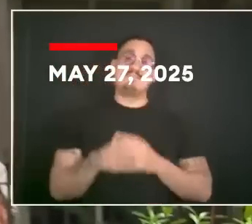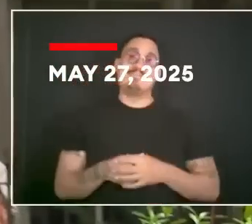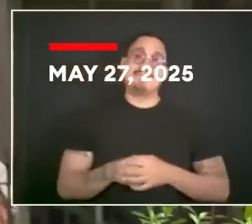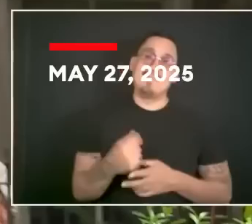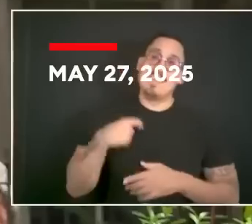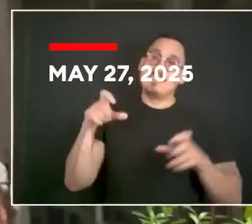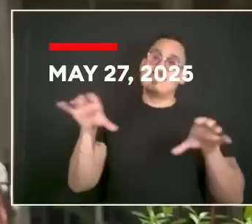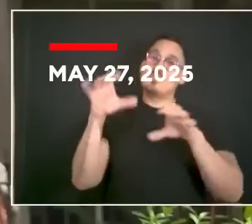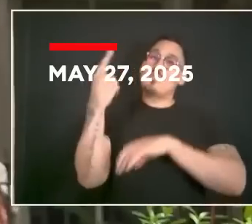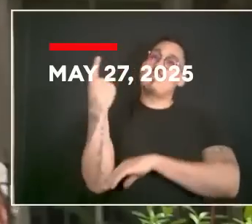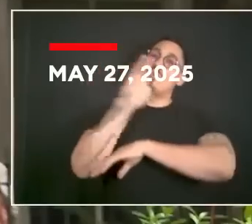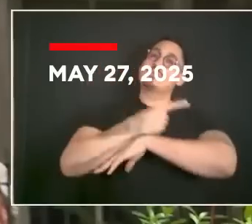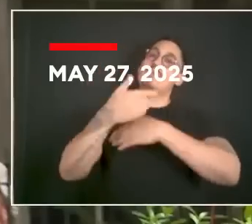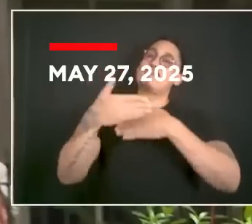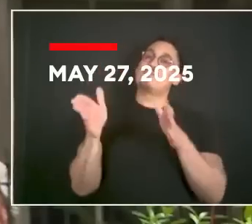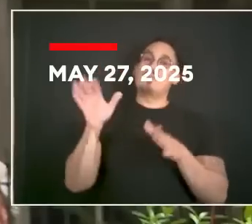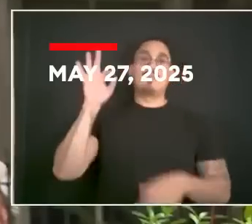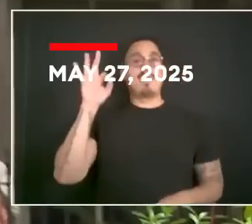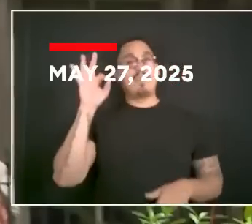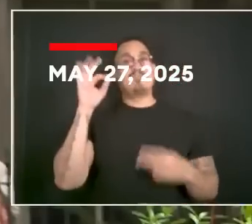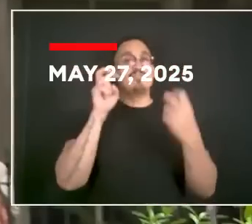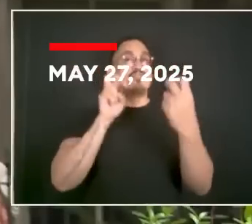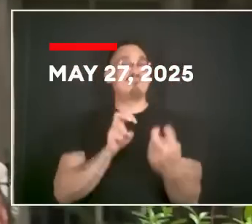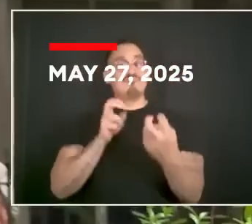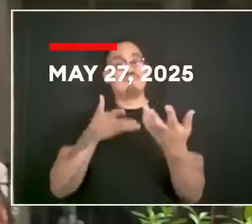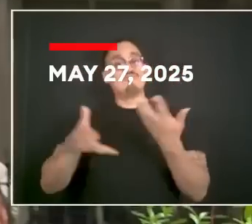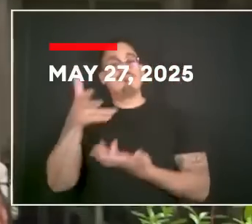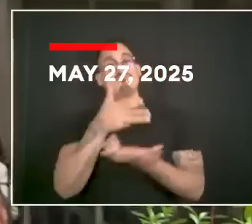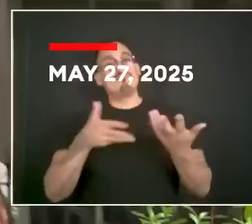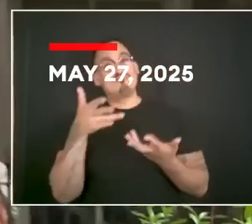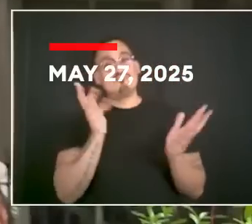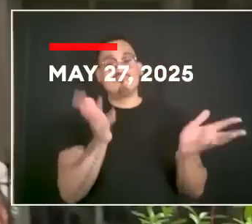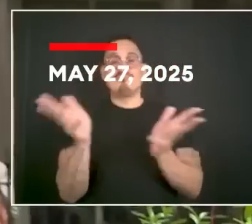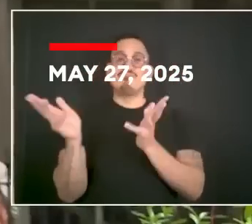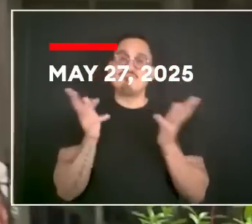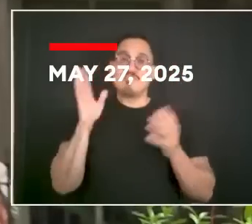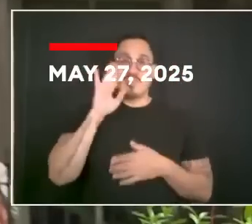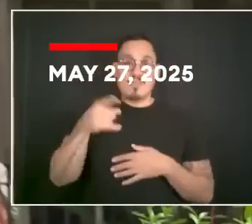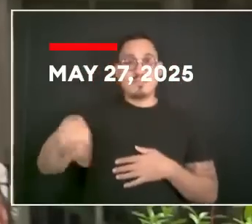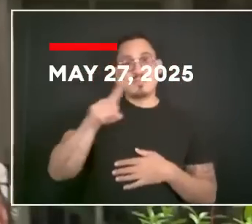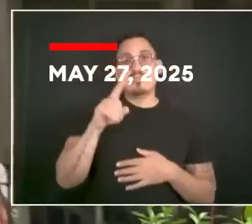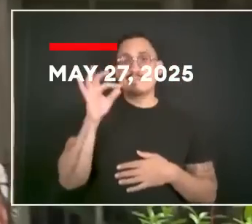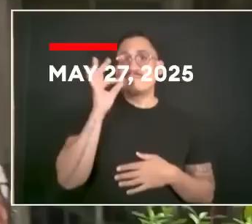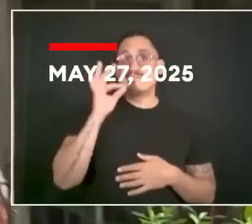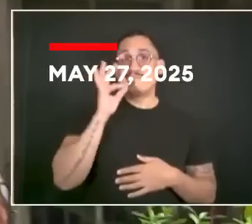that? Just sitting down, hanging out with y'all. I know some of you guys do cannabis. I could smell